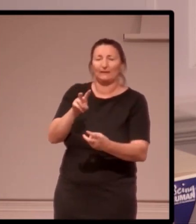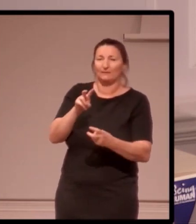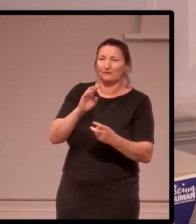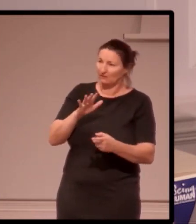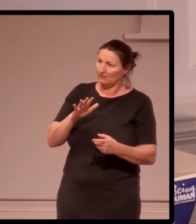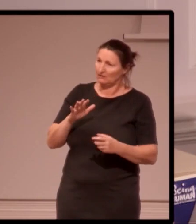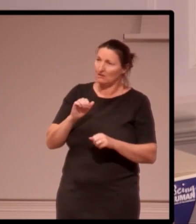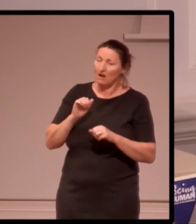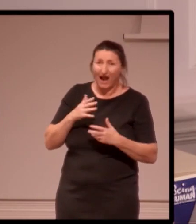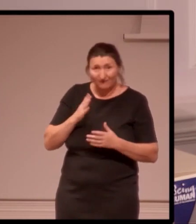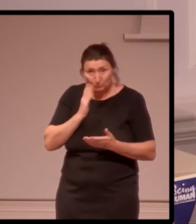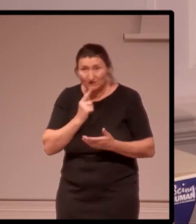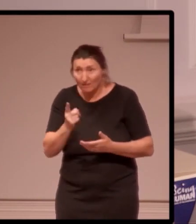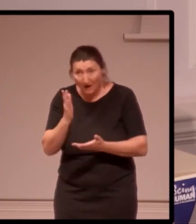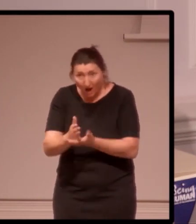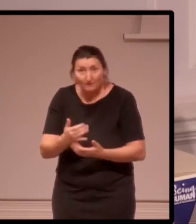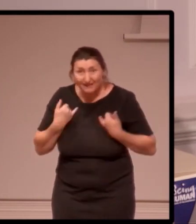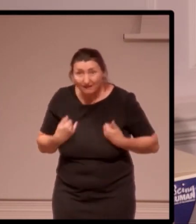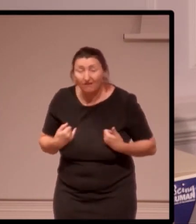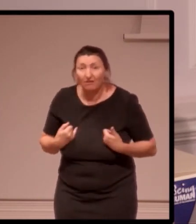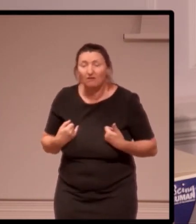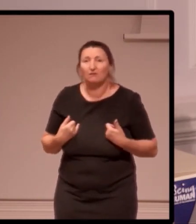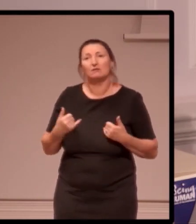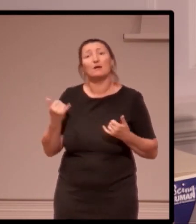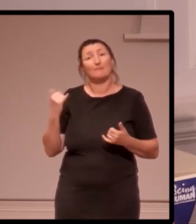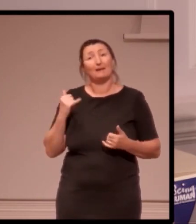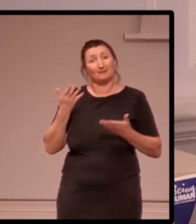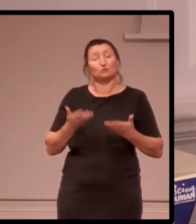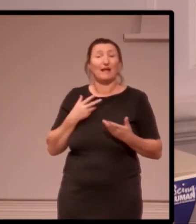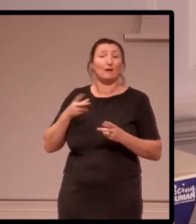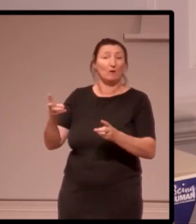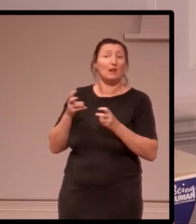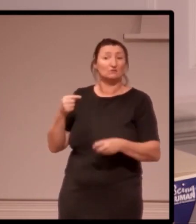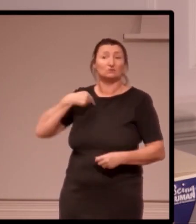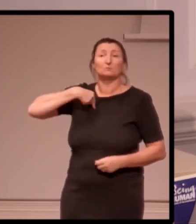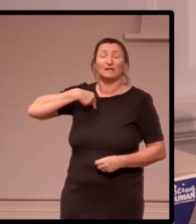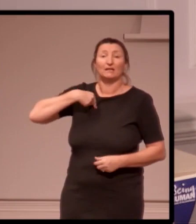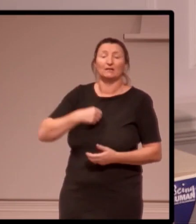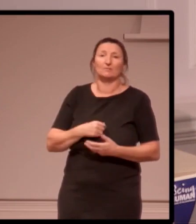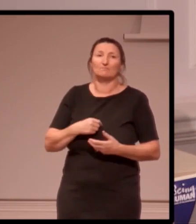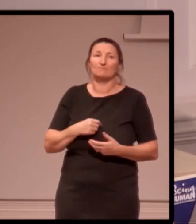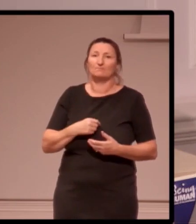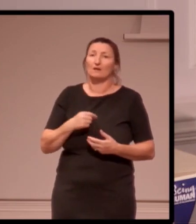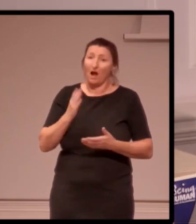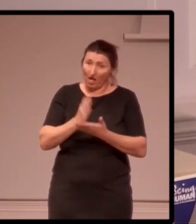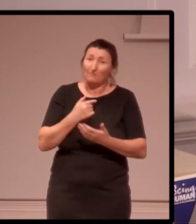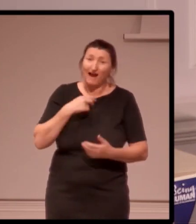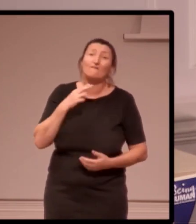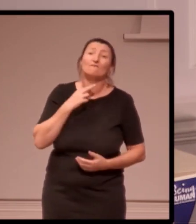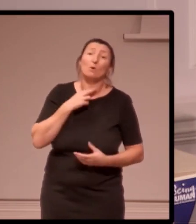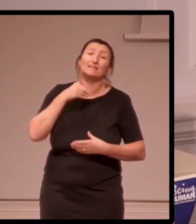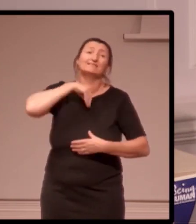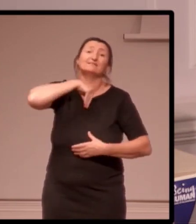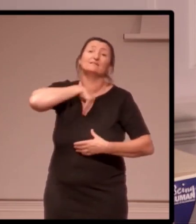a word I say, but maybe today I'll be listened to, and I'll find I do have a voice